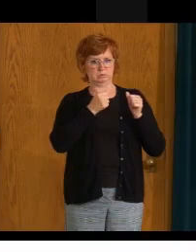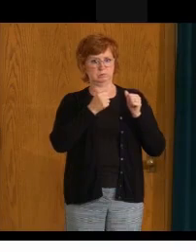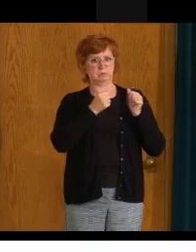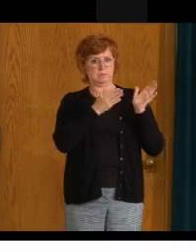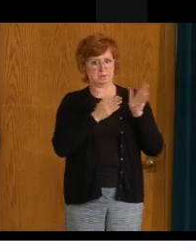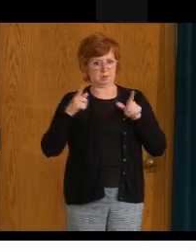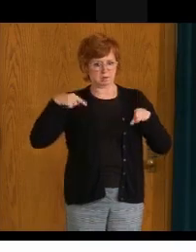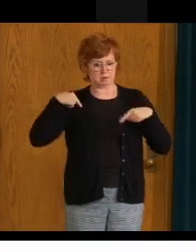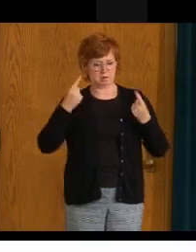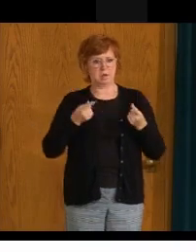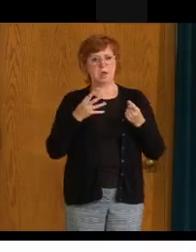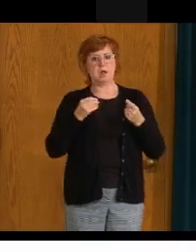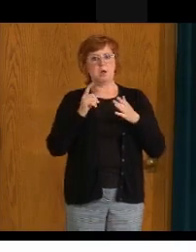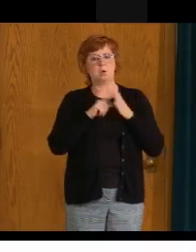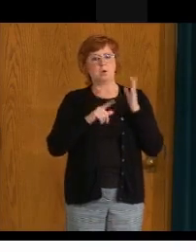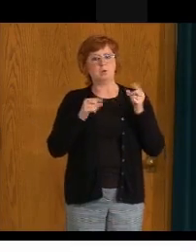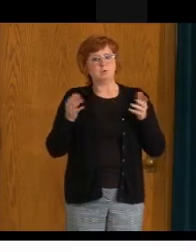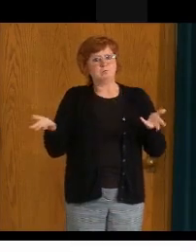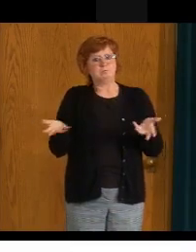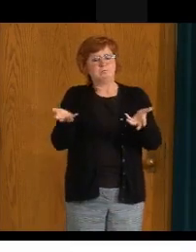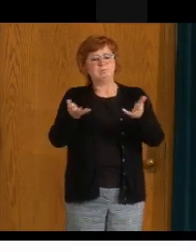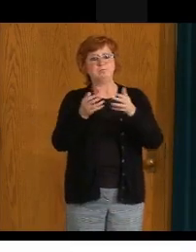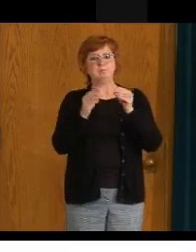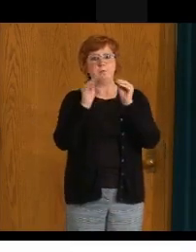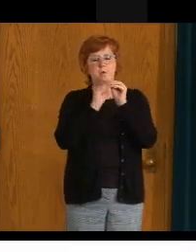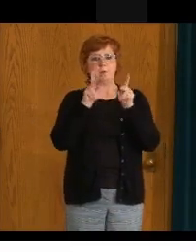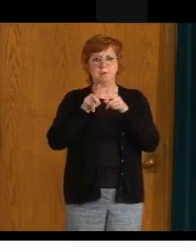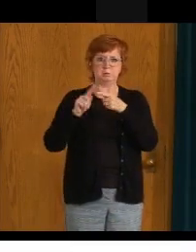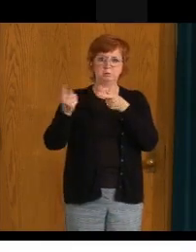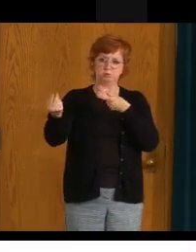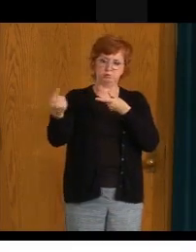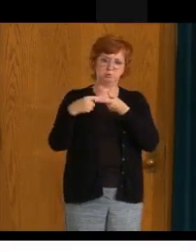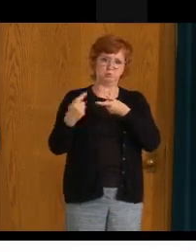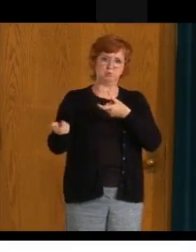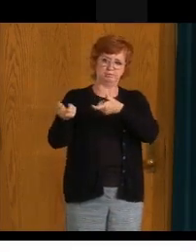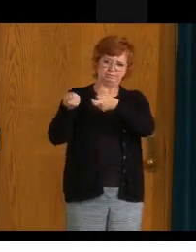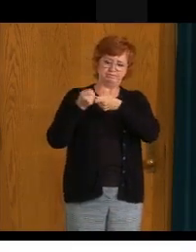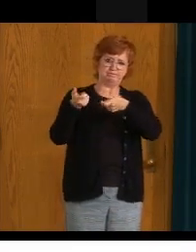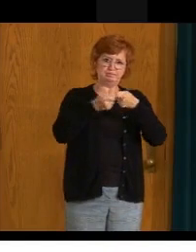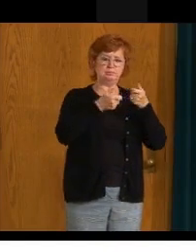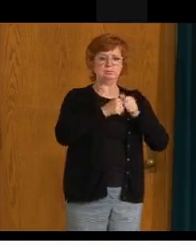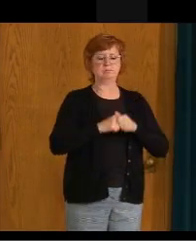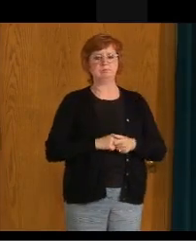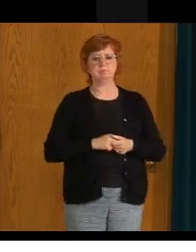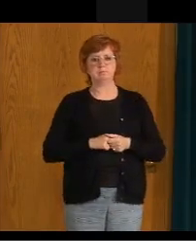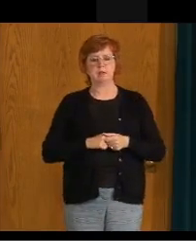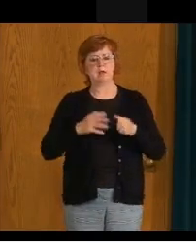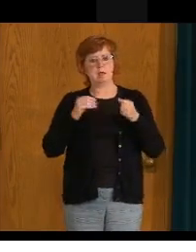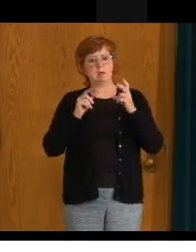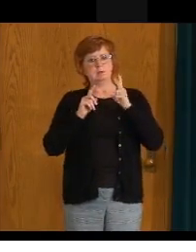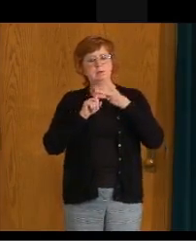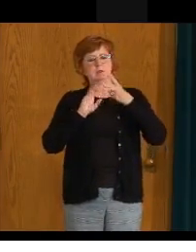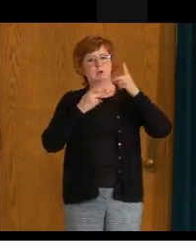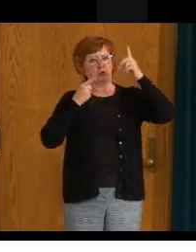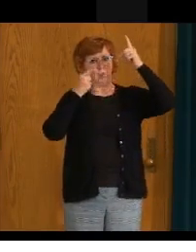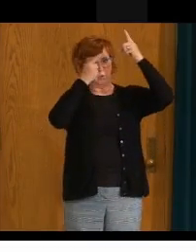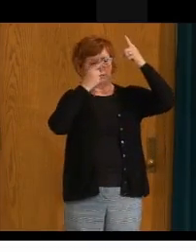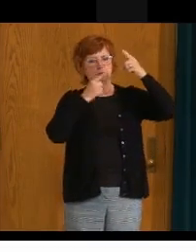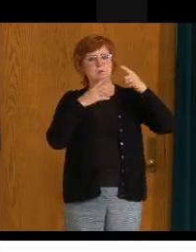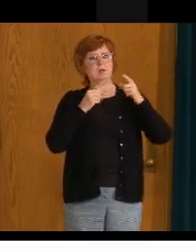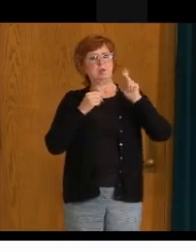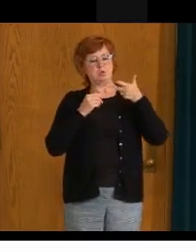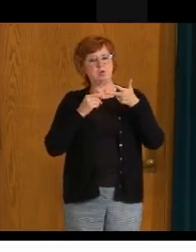to drive uptake, talk about the targets for first dose uptake, as well as some of the new strategies that we'll be